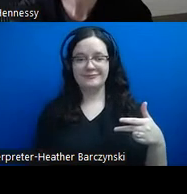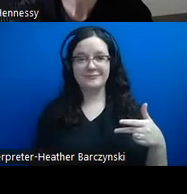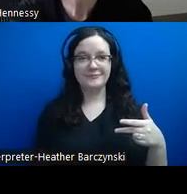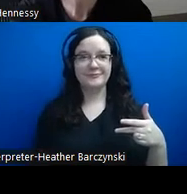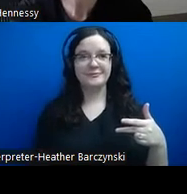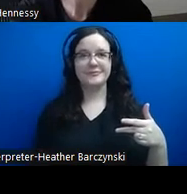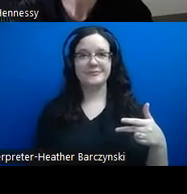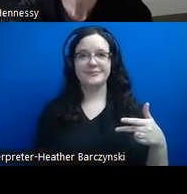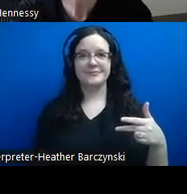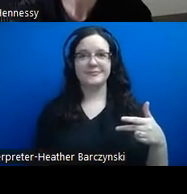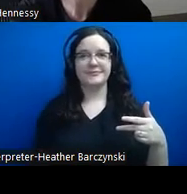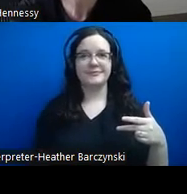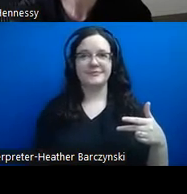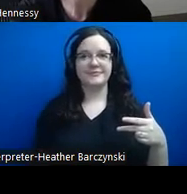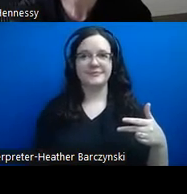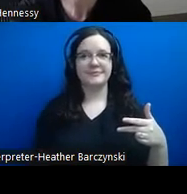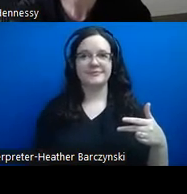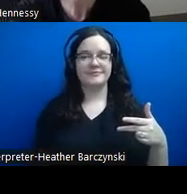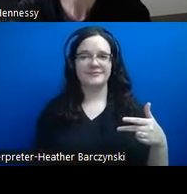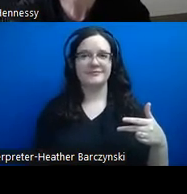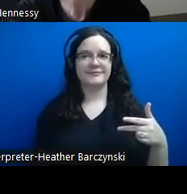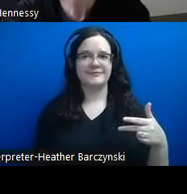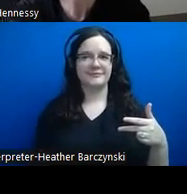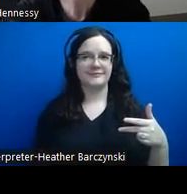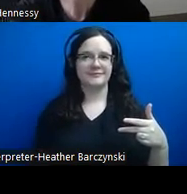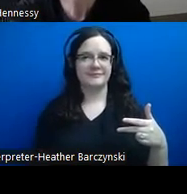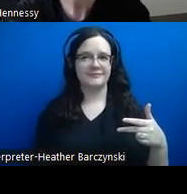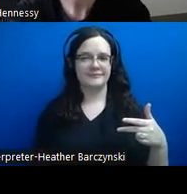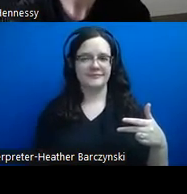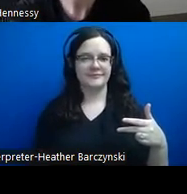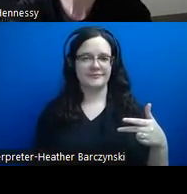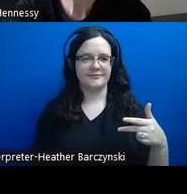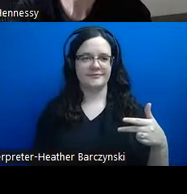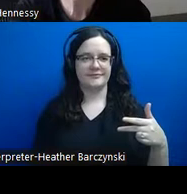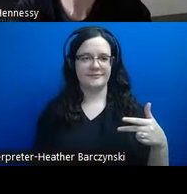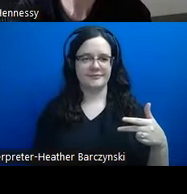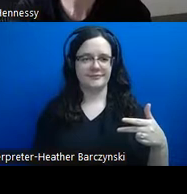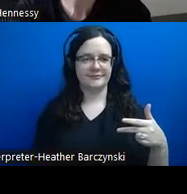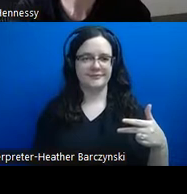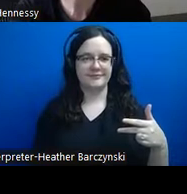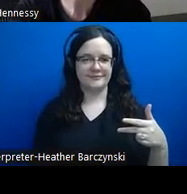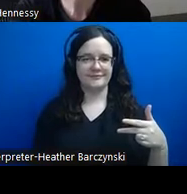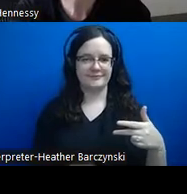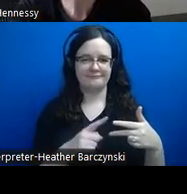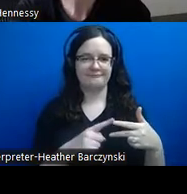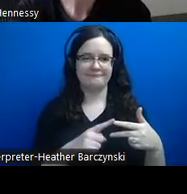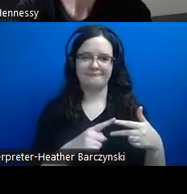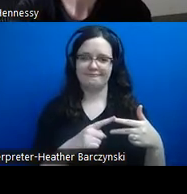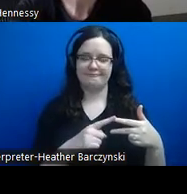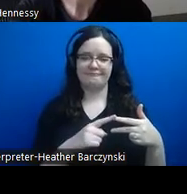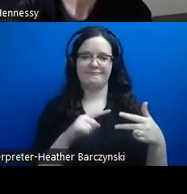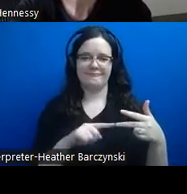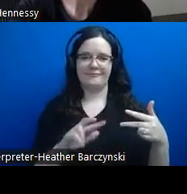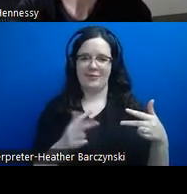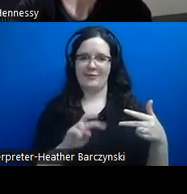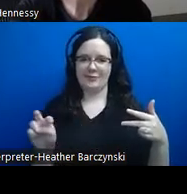gambling, suicide, and gender, co-occurring psychiatric conditions, gambling severity, and gambling activity,